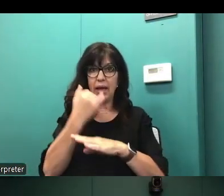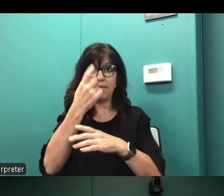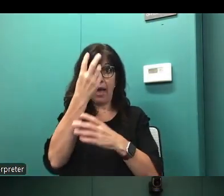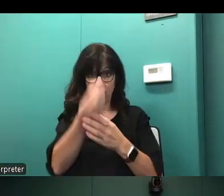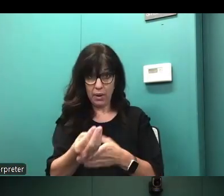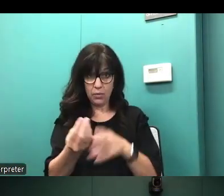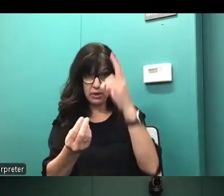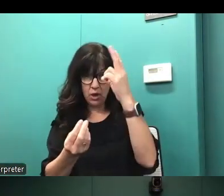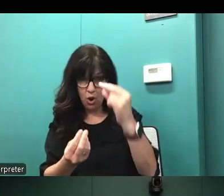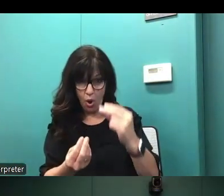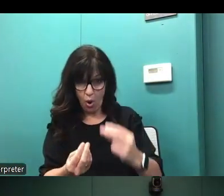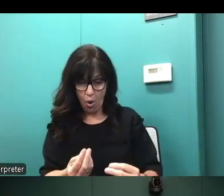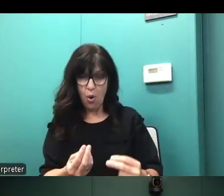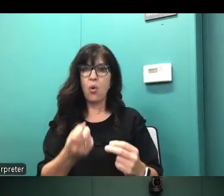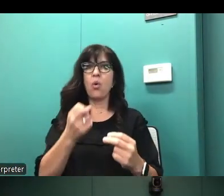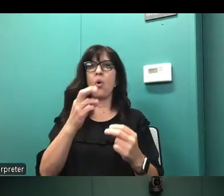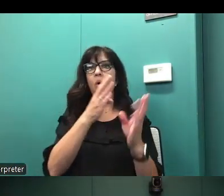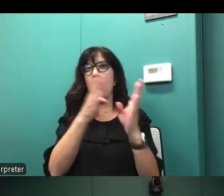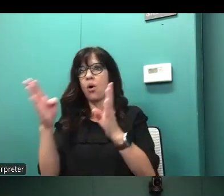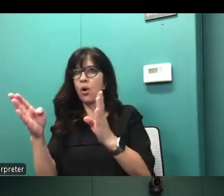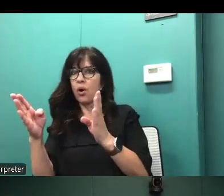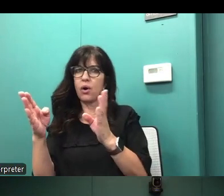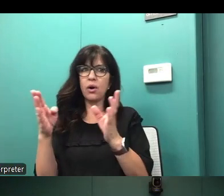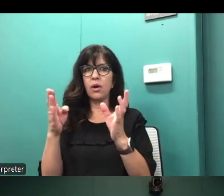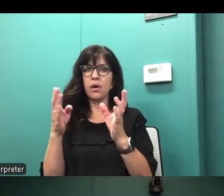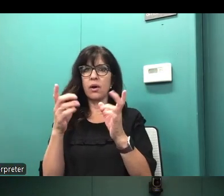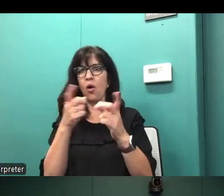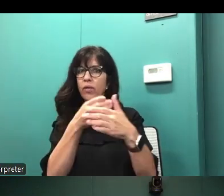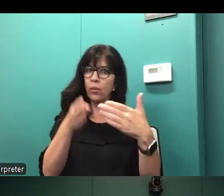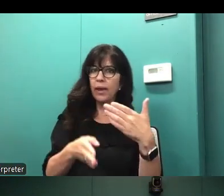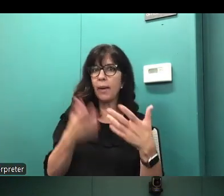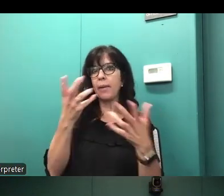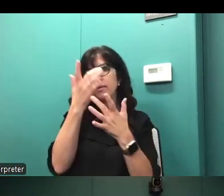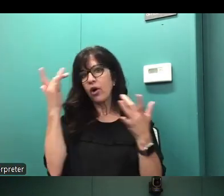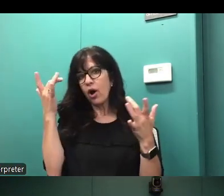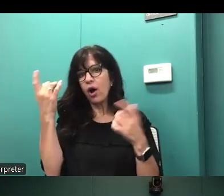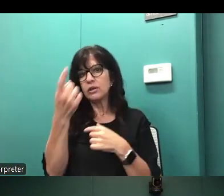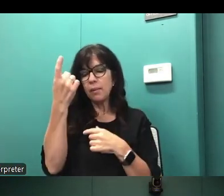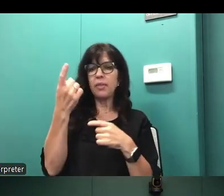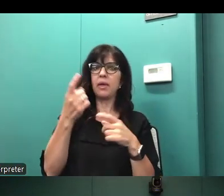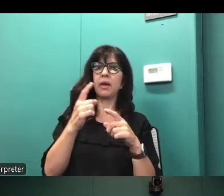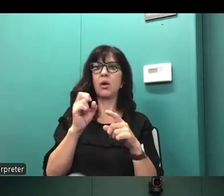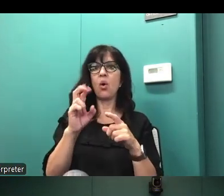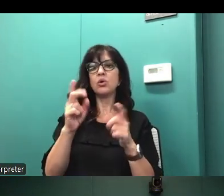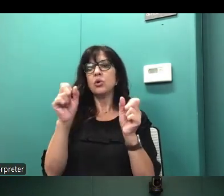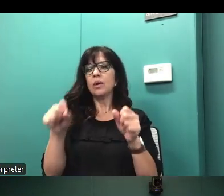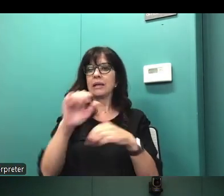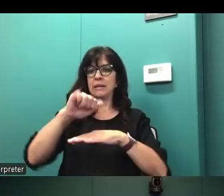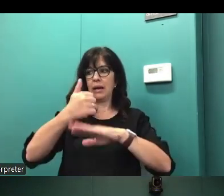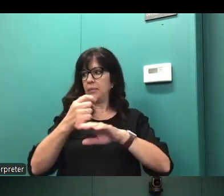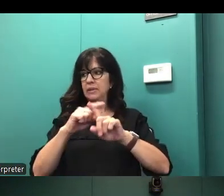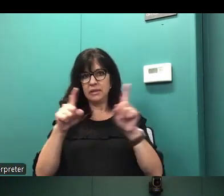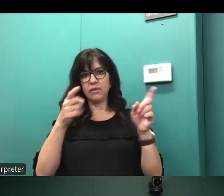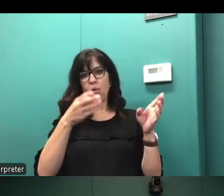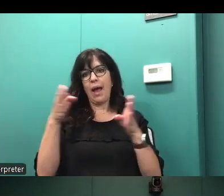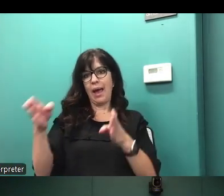was a no or over the weekend they forgotten or whatever. So you can set it up different